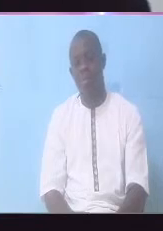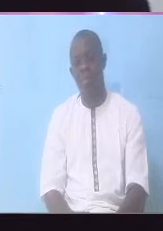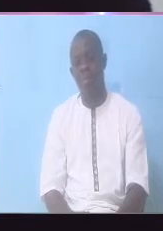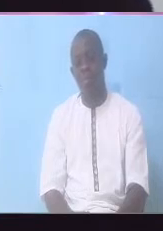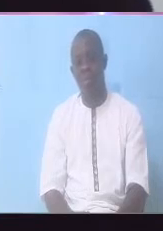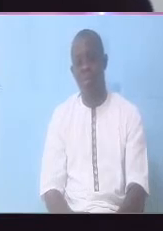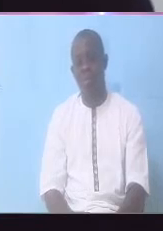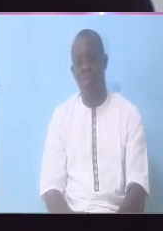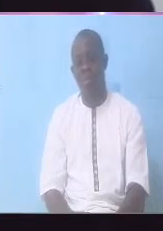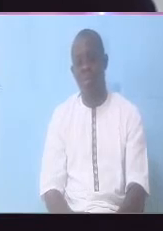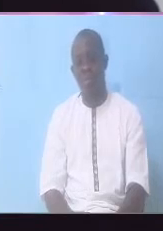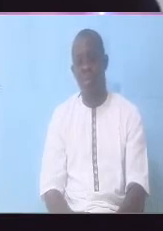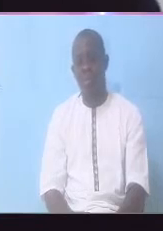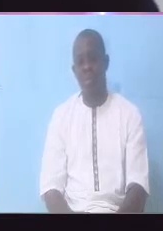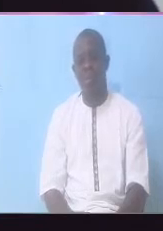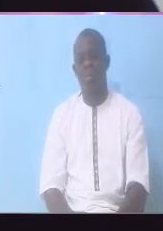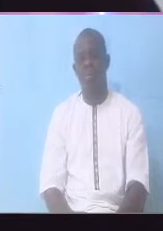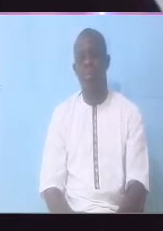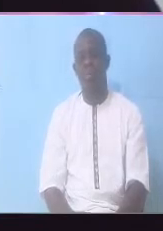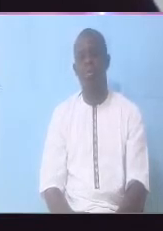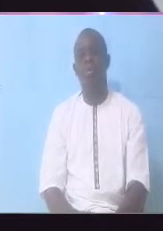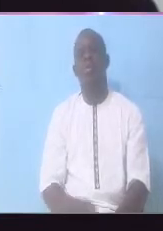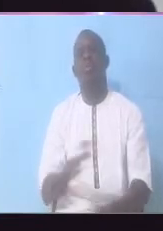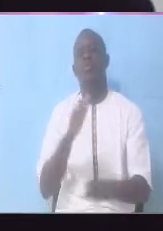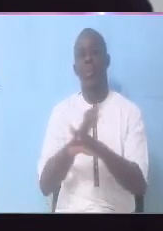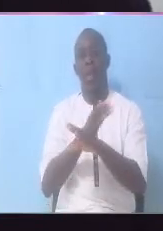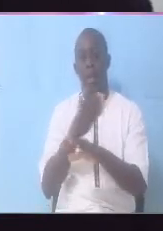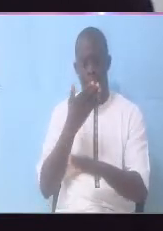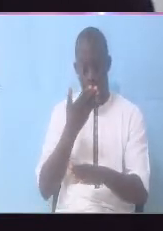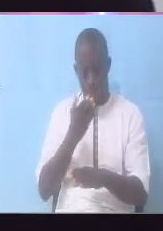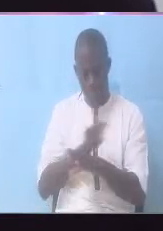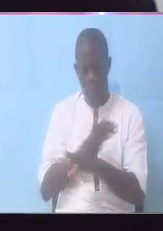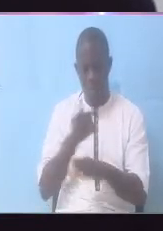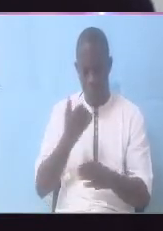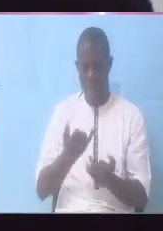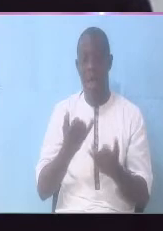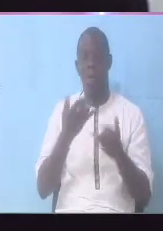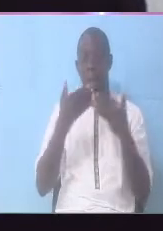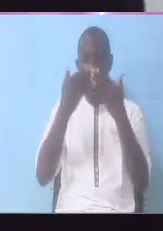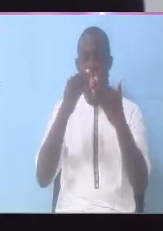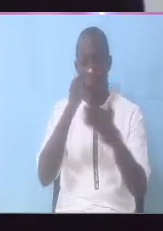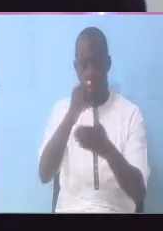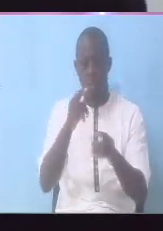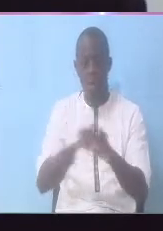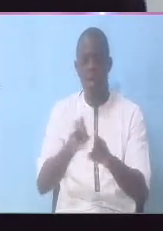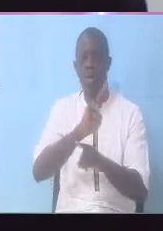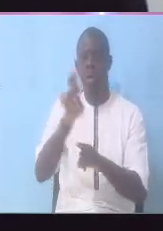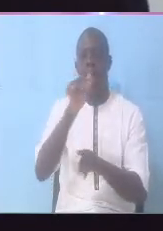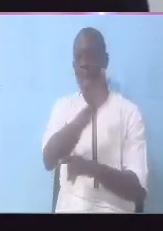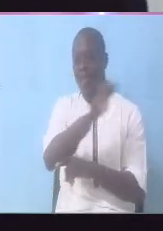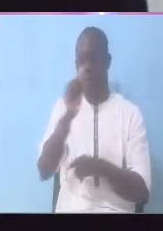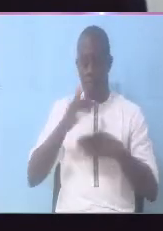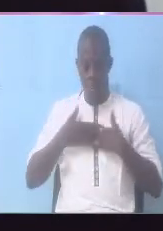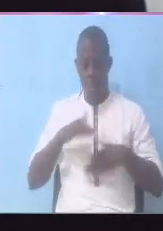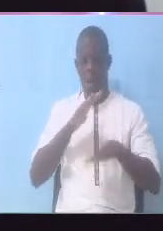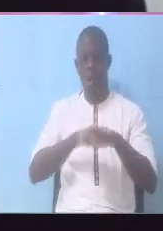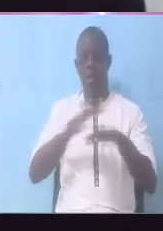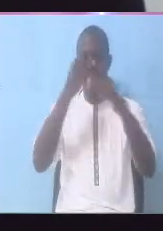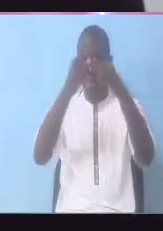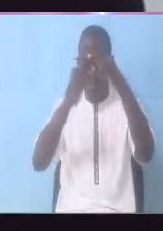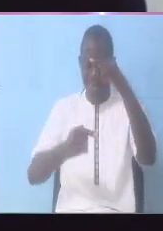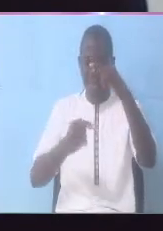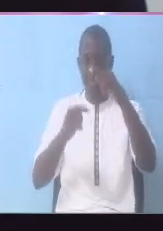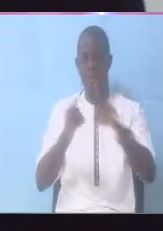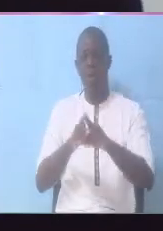here I'm telling you, not everyone who was on that list. And I said, I will take an example. Ibrahima Chongan. Yeah, Jammeh,